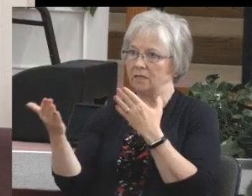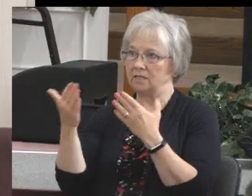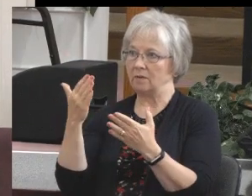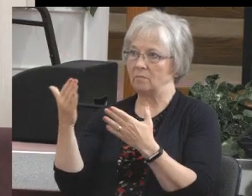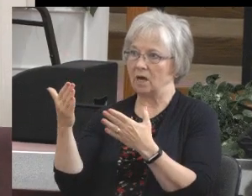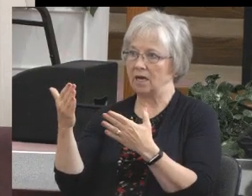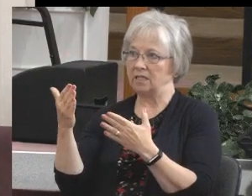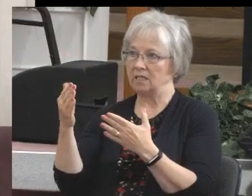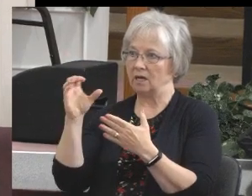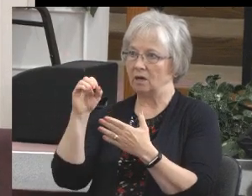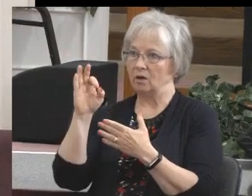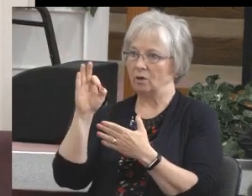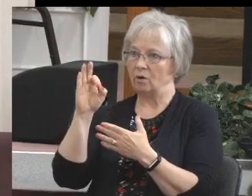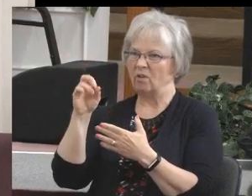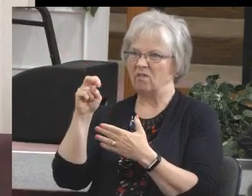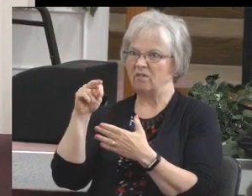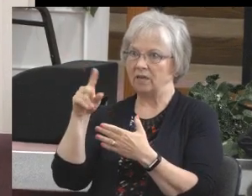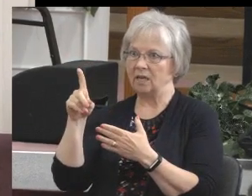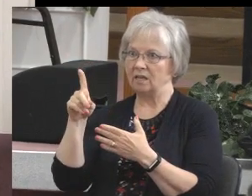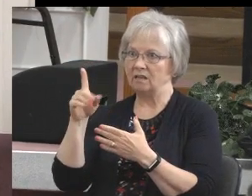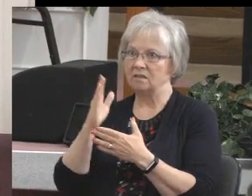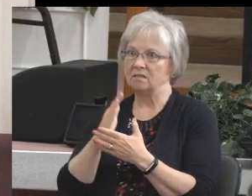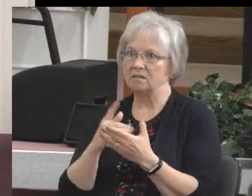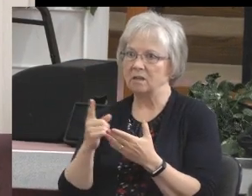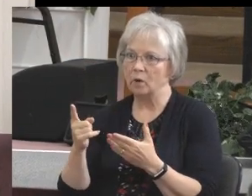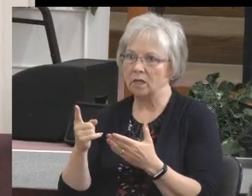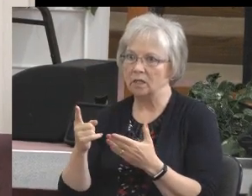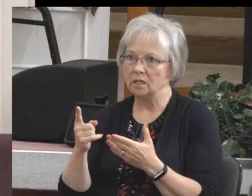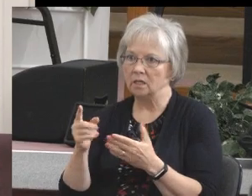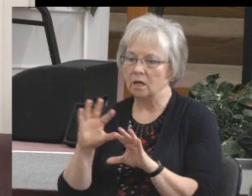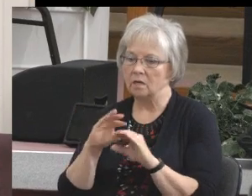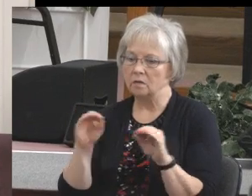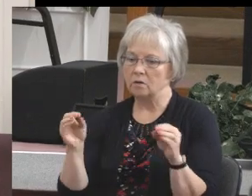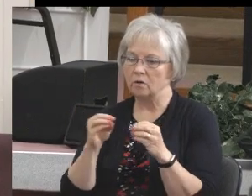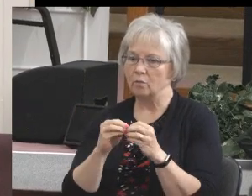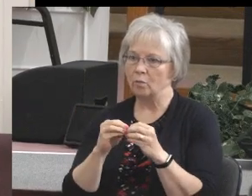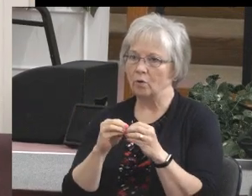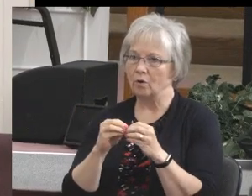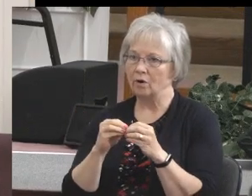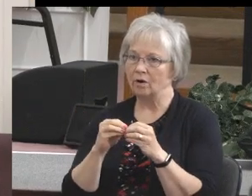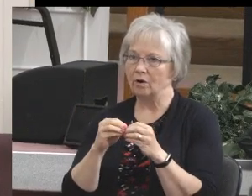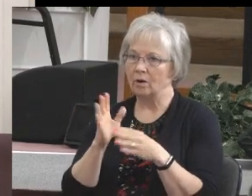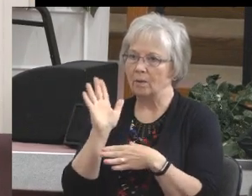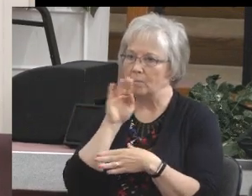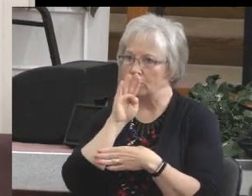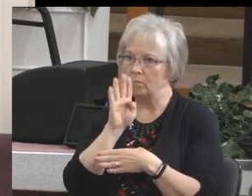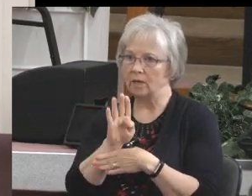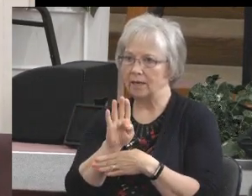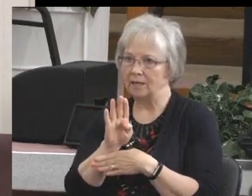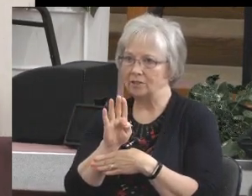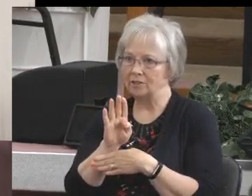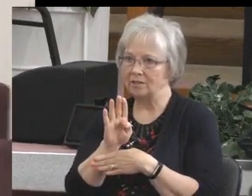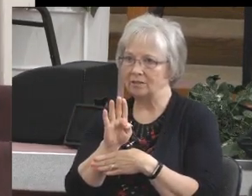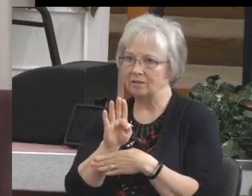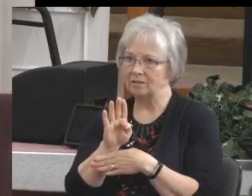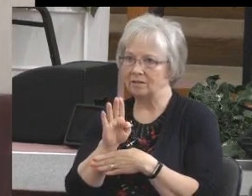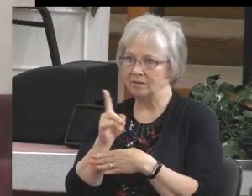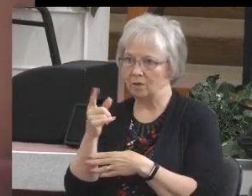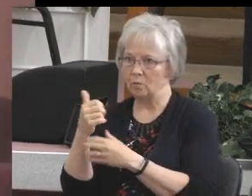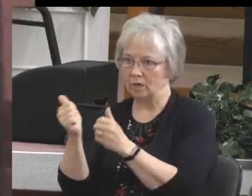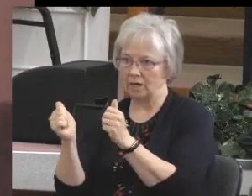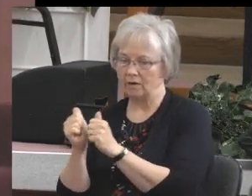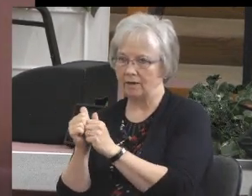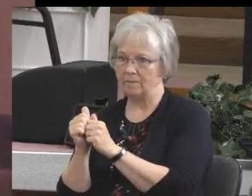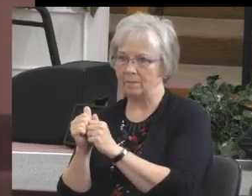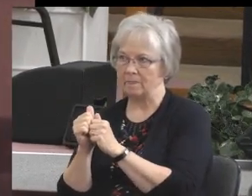Let me ask you a question. Of all the nations across this globe, do you realize that the United States of America is probably